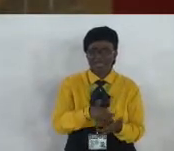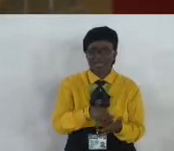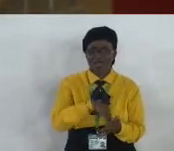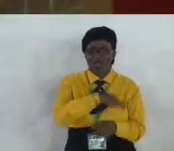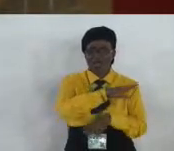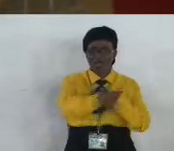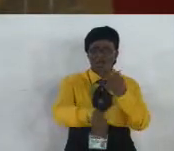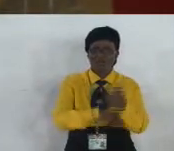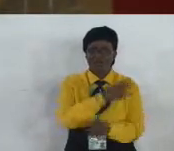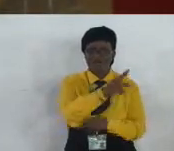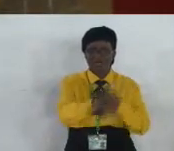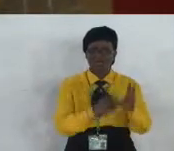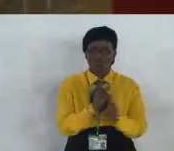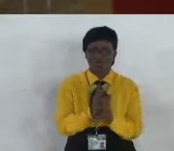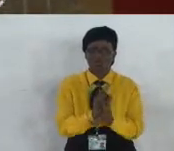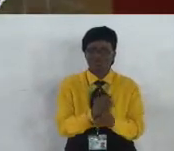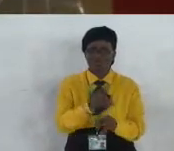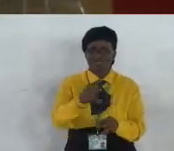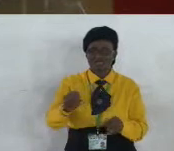the altar is open.